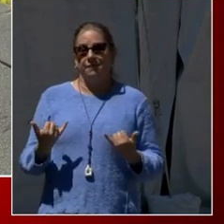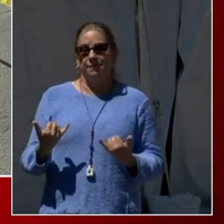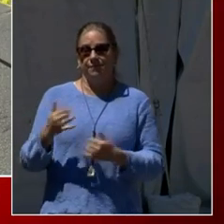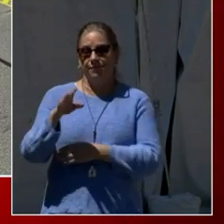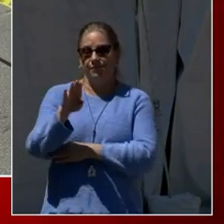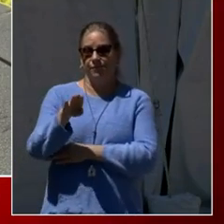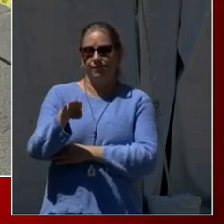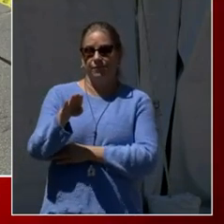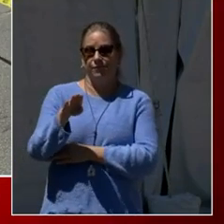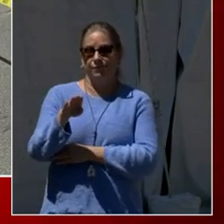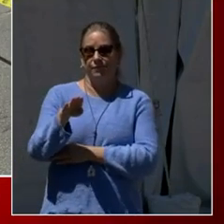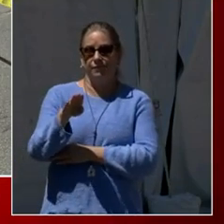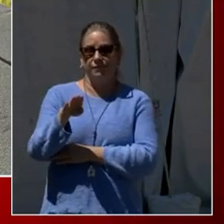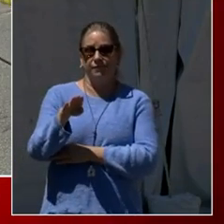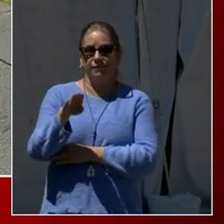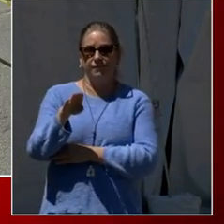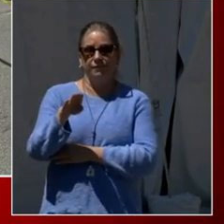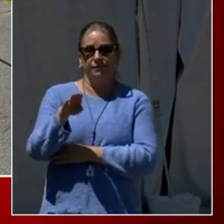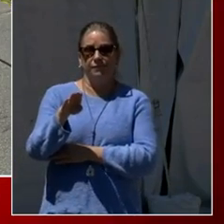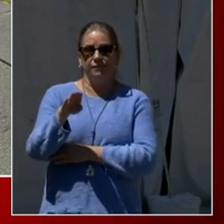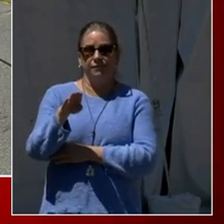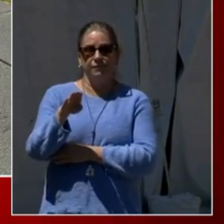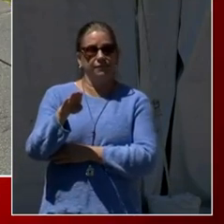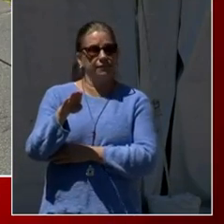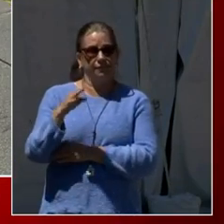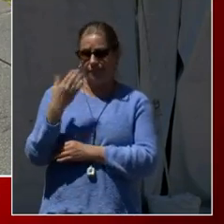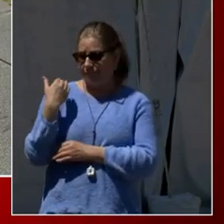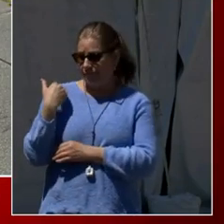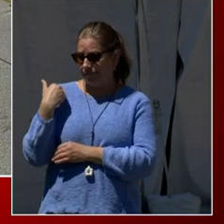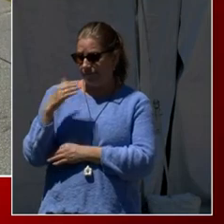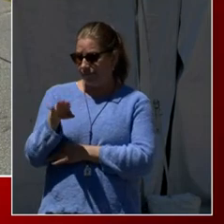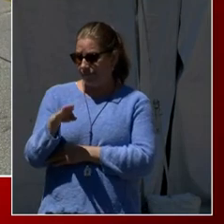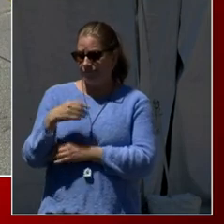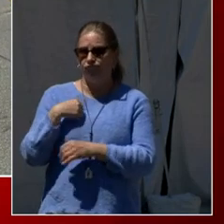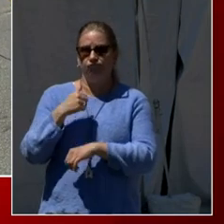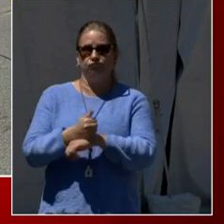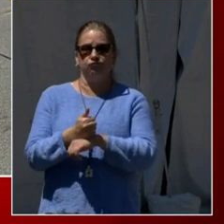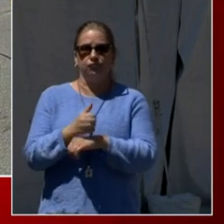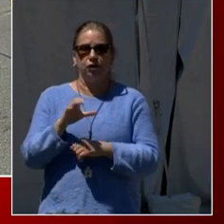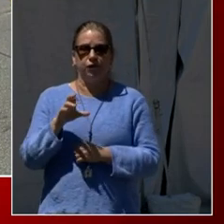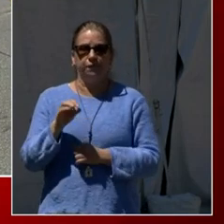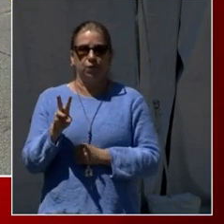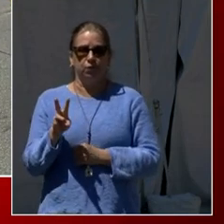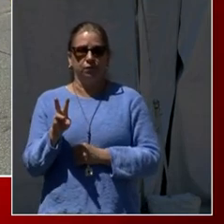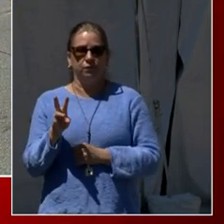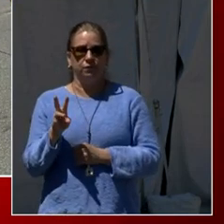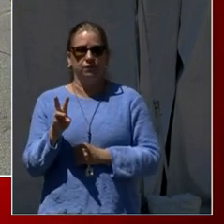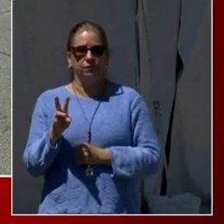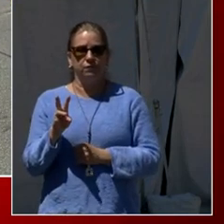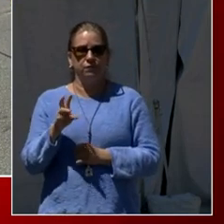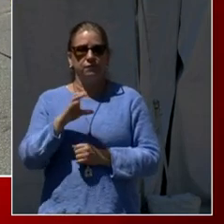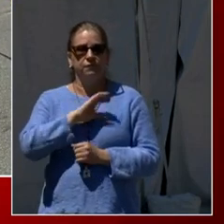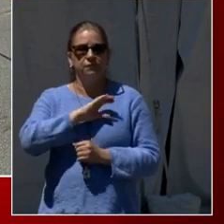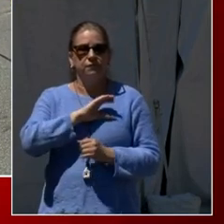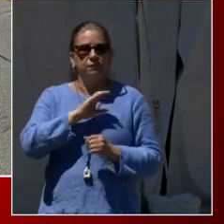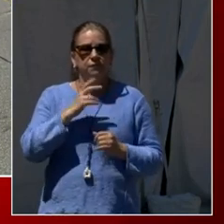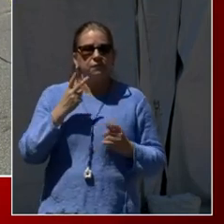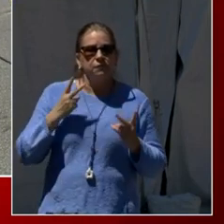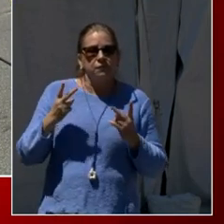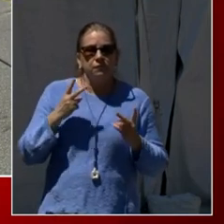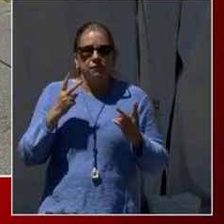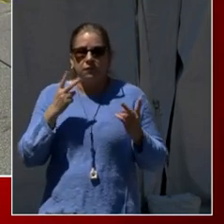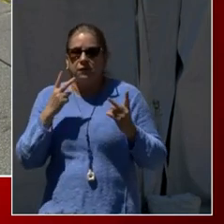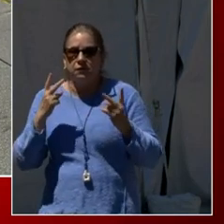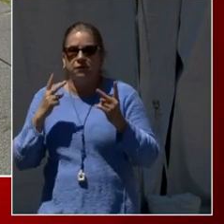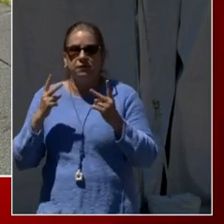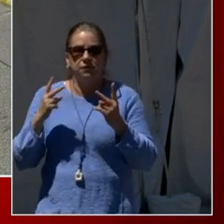mid-afternoon. And the police throughout the day are gathering intelligence, and their intelligence suggested some organization